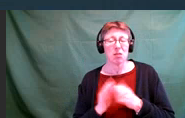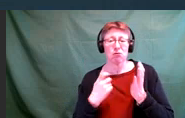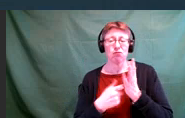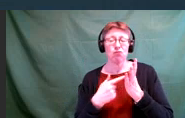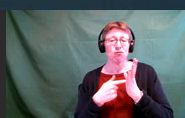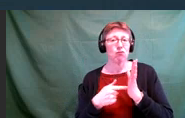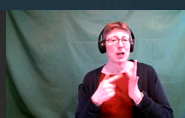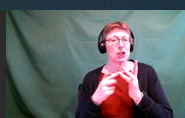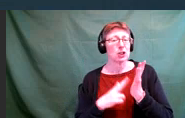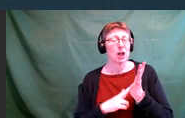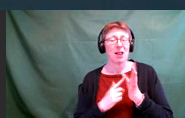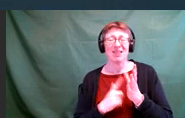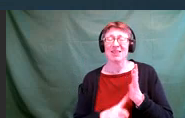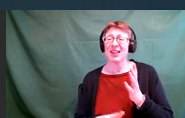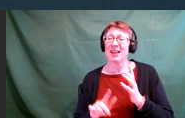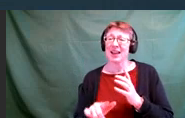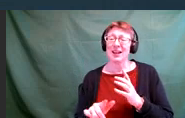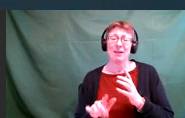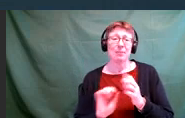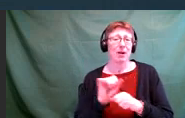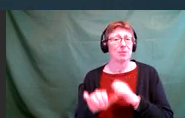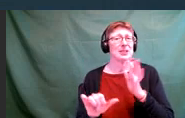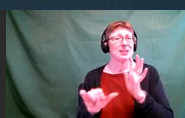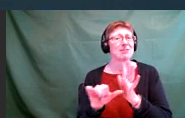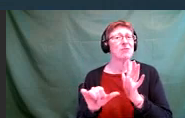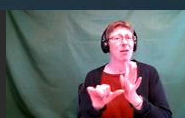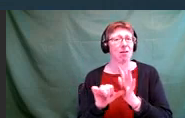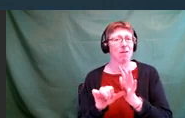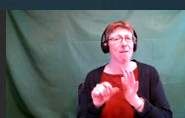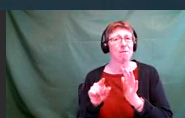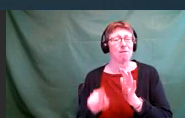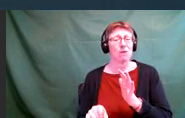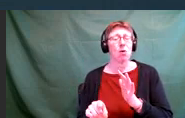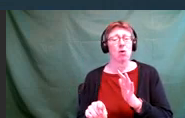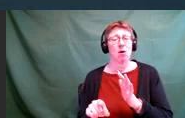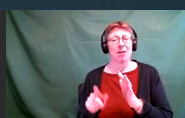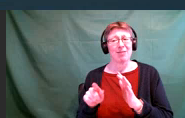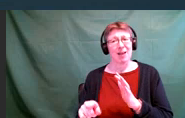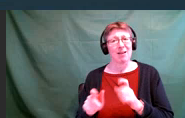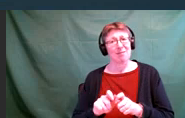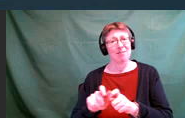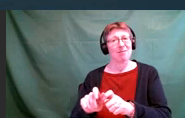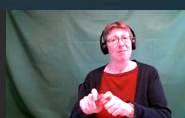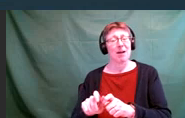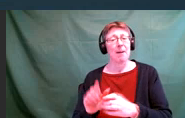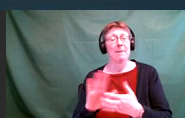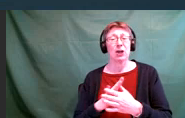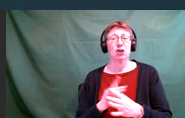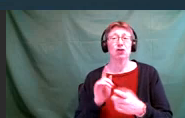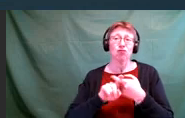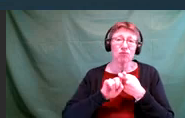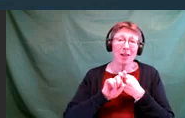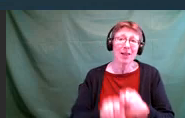to hold because it's relying on that rational decision-making approach.